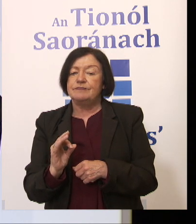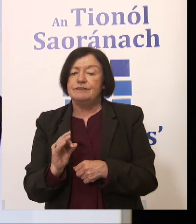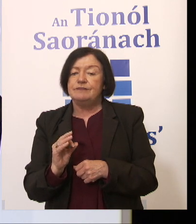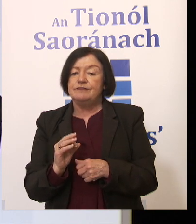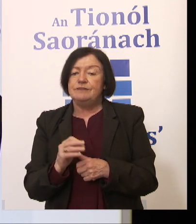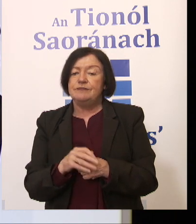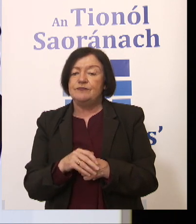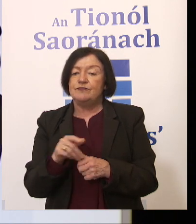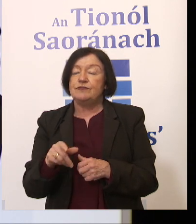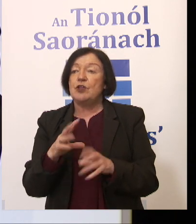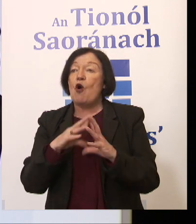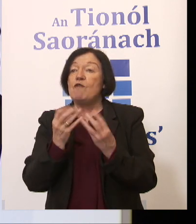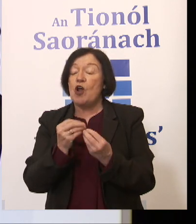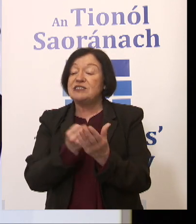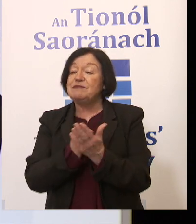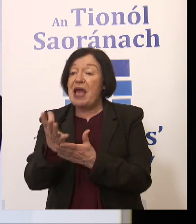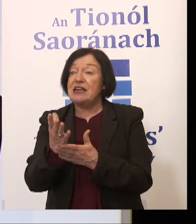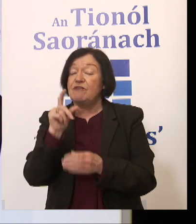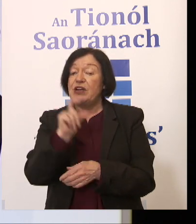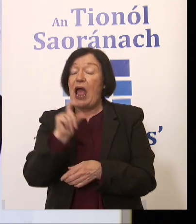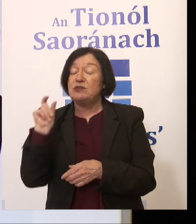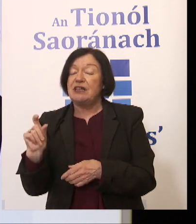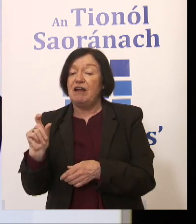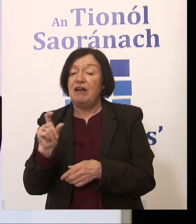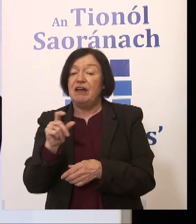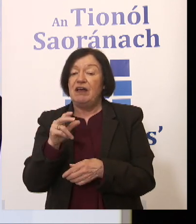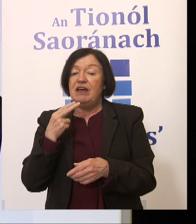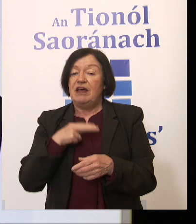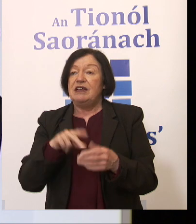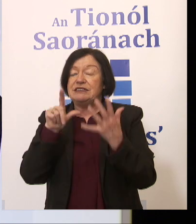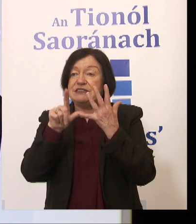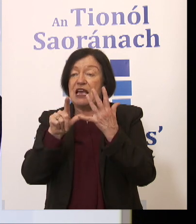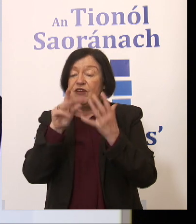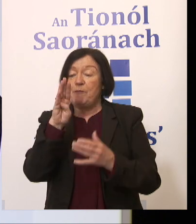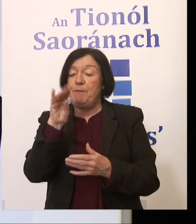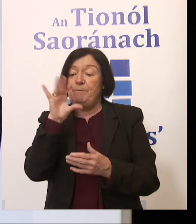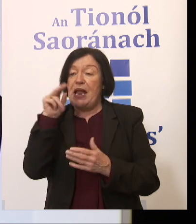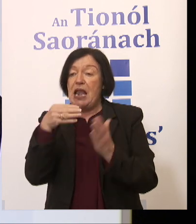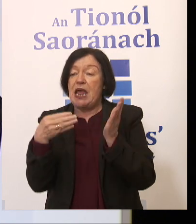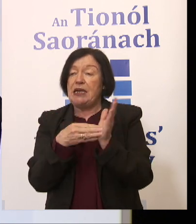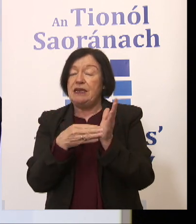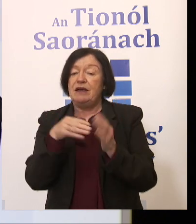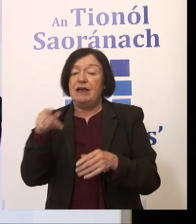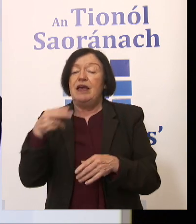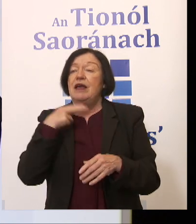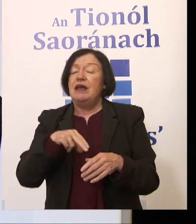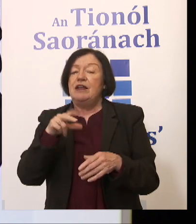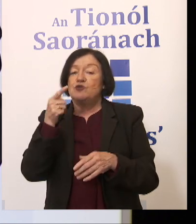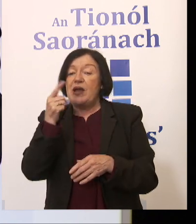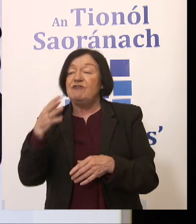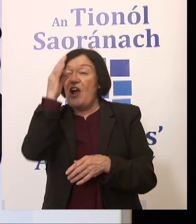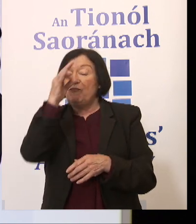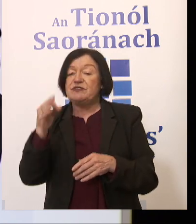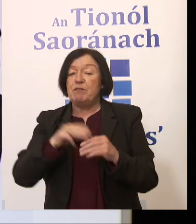of the overall spend of local authorities, which is not far off the 7 billion mark, about 25% of that, more